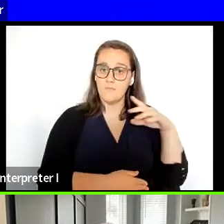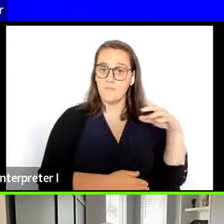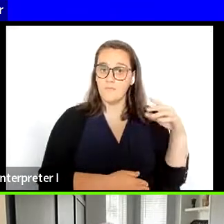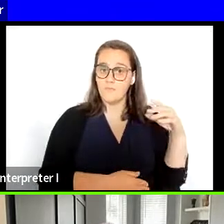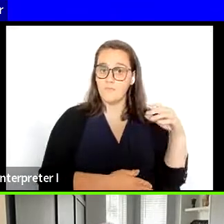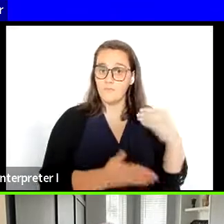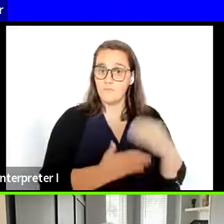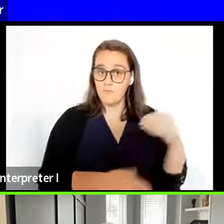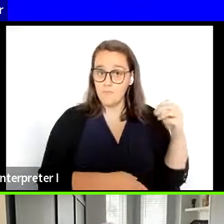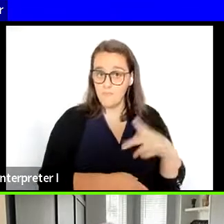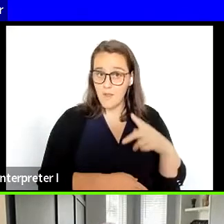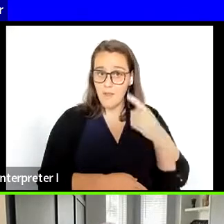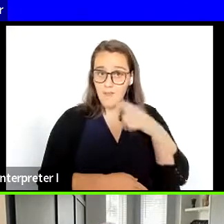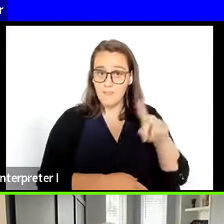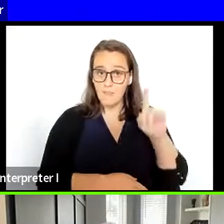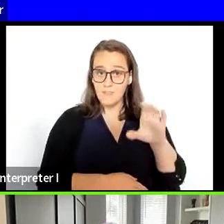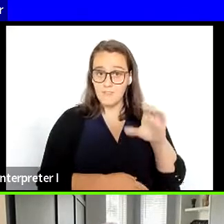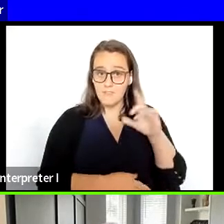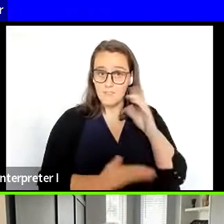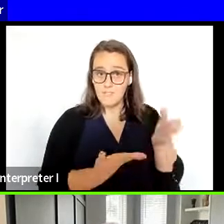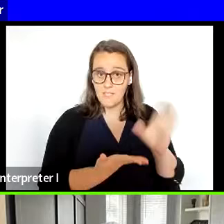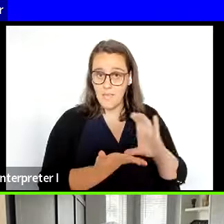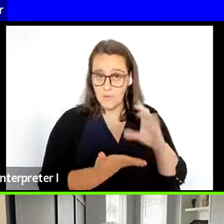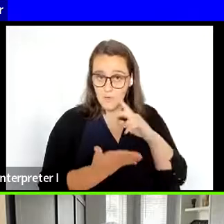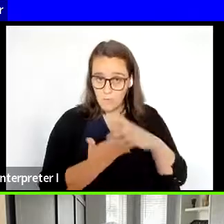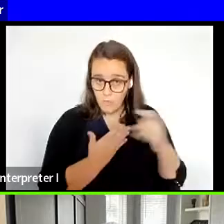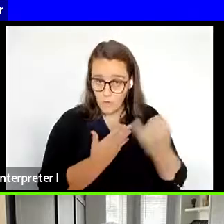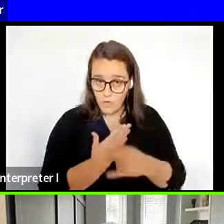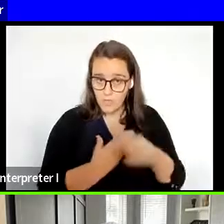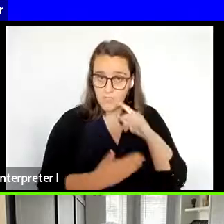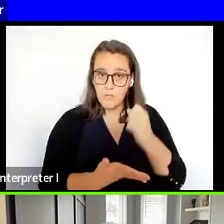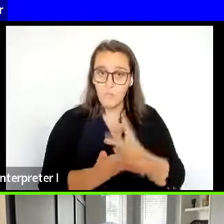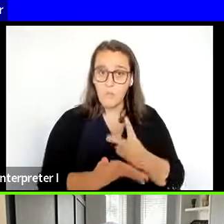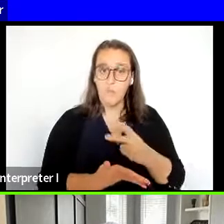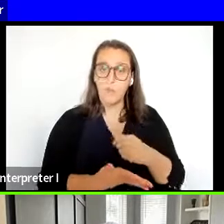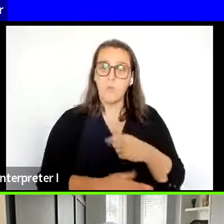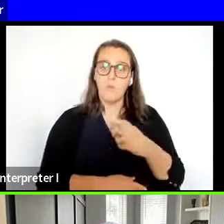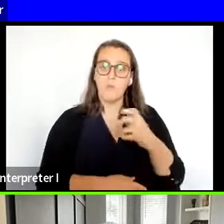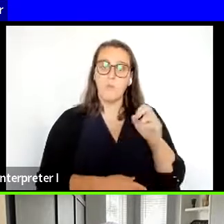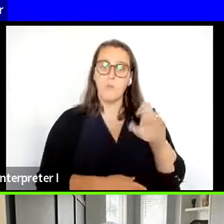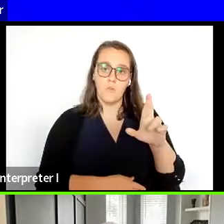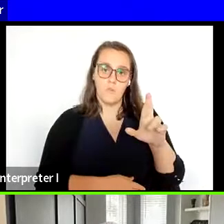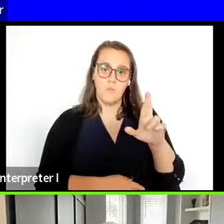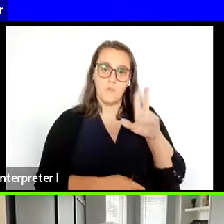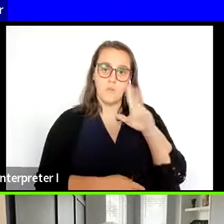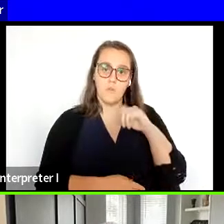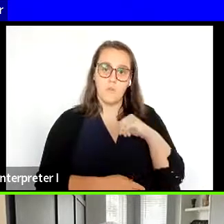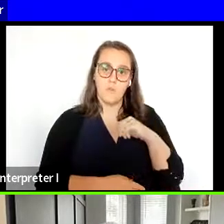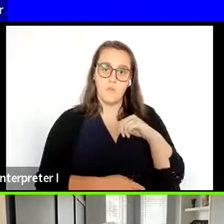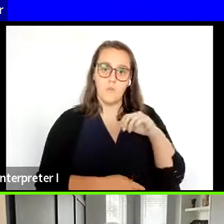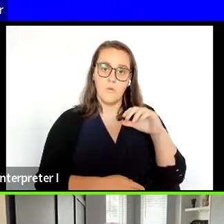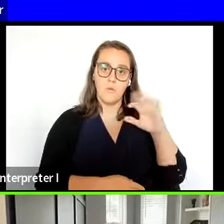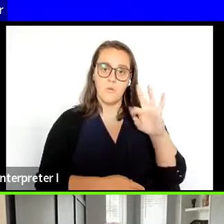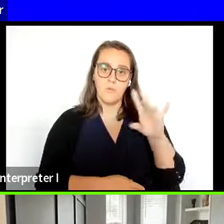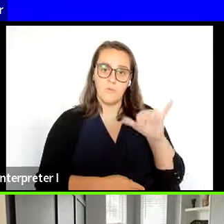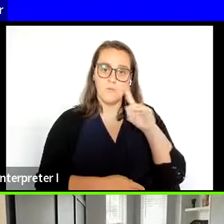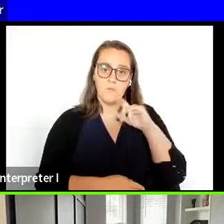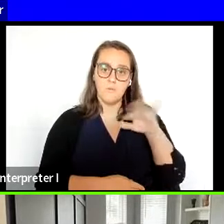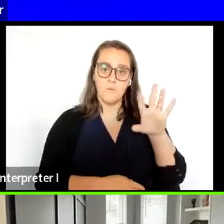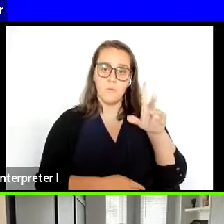year 2023 capital projects approved and undertaken pursuant to the district's fiscal year 2023 budget and financial